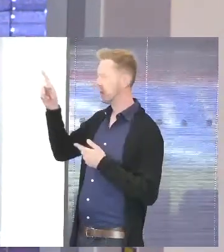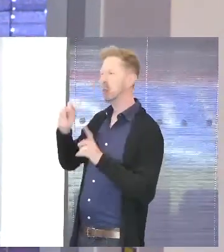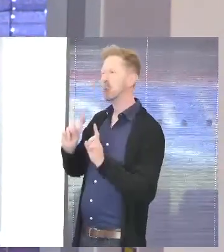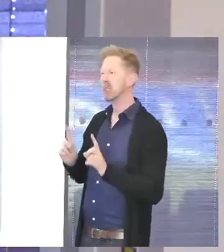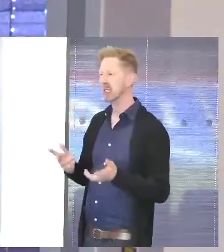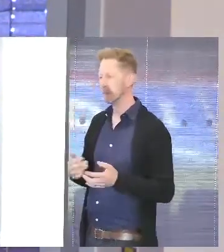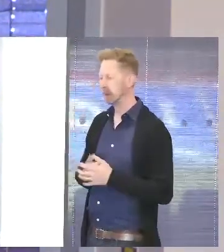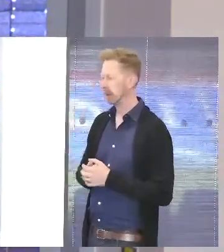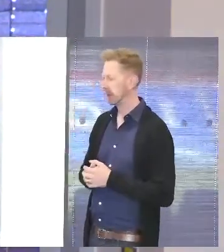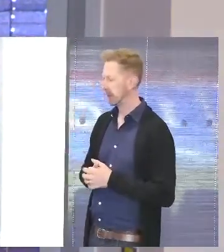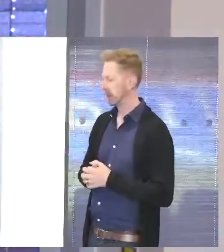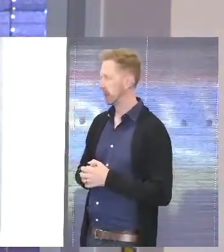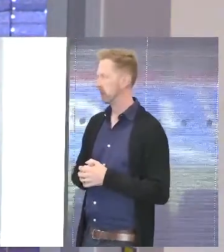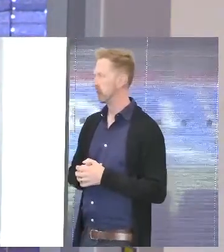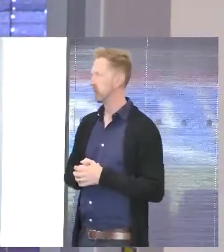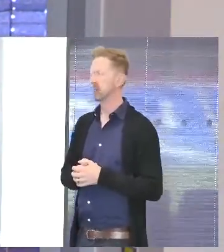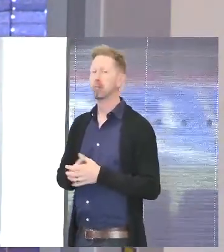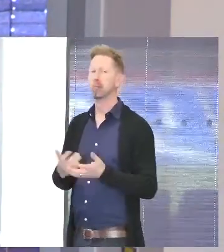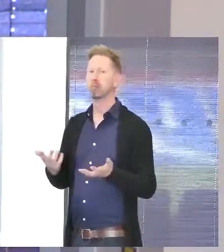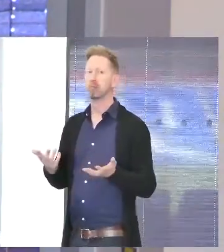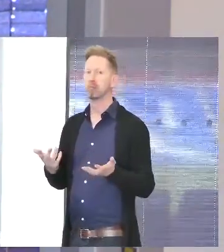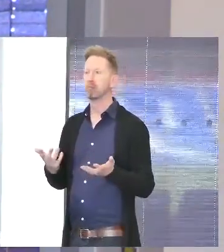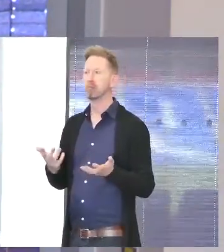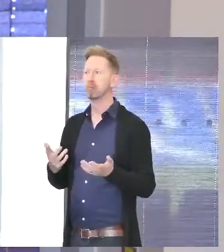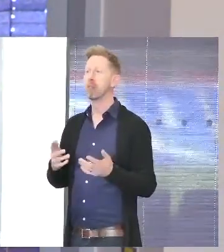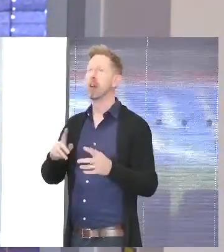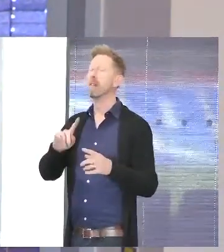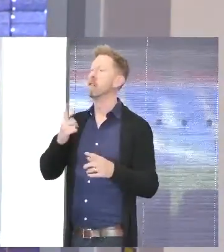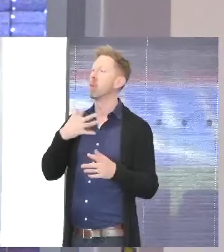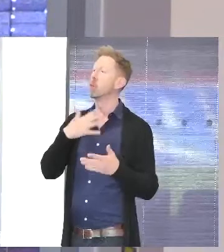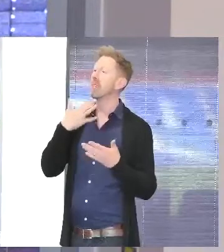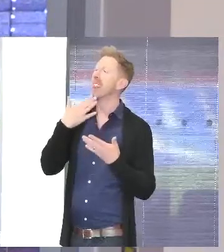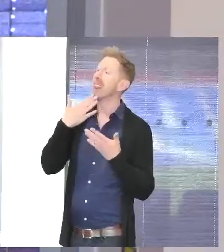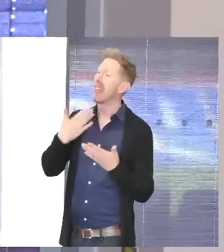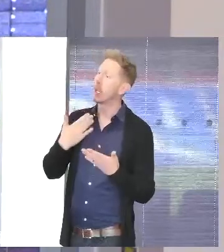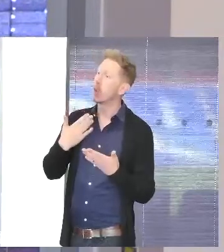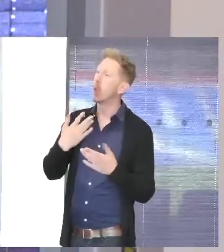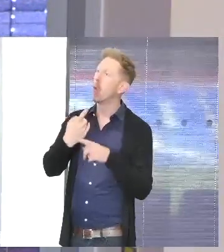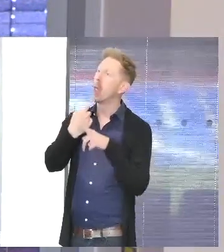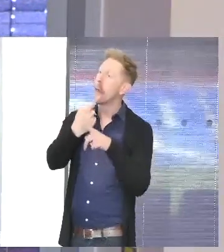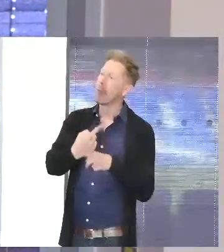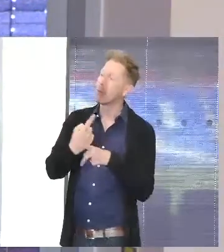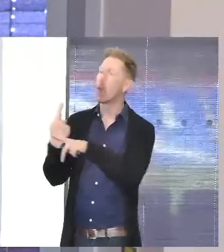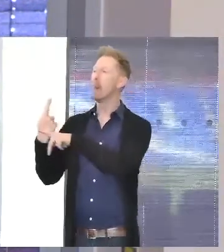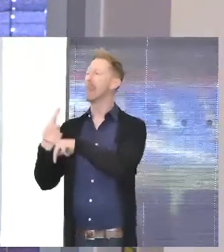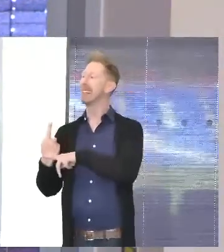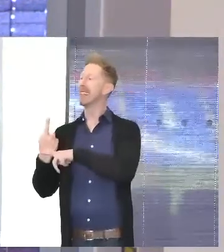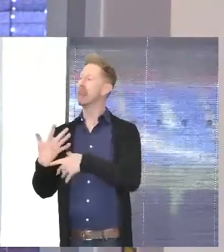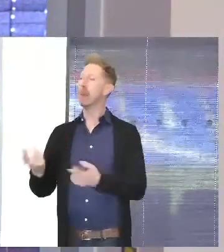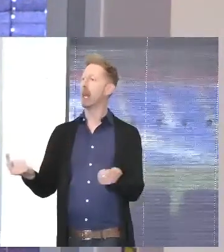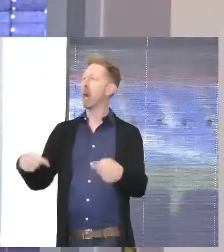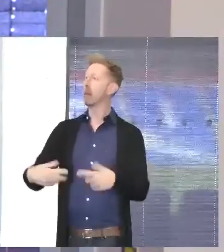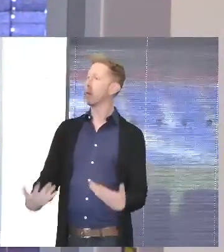you. First of all, I just wanted to thank the mentors and mentees who have made it along today and supported us over the last